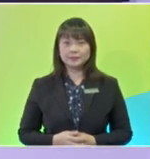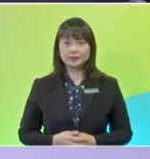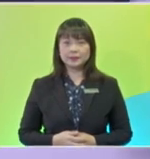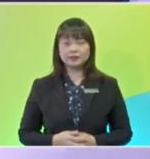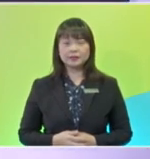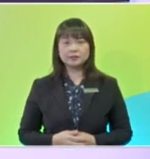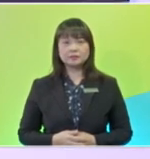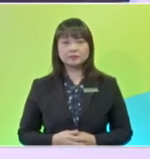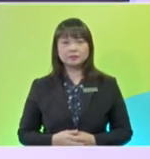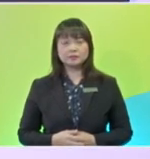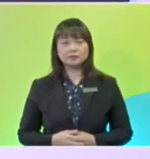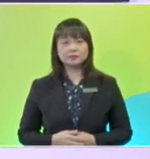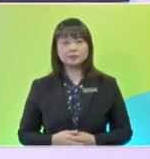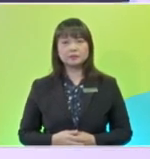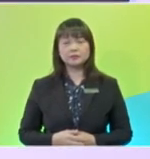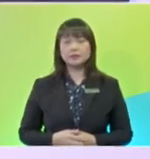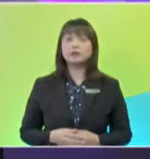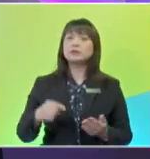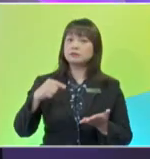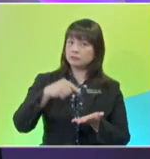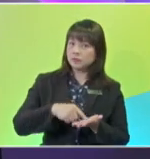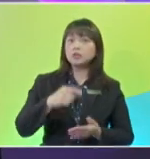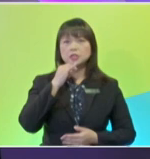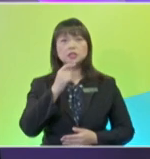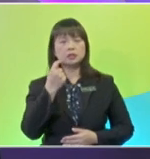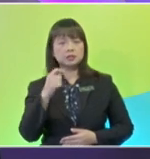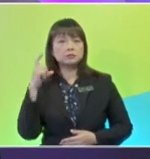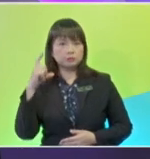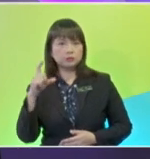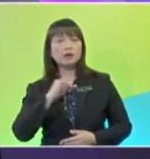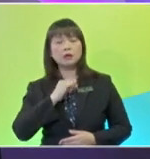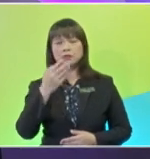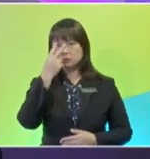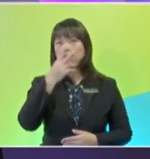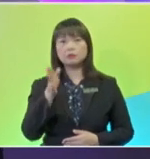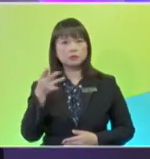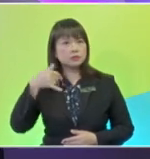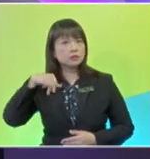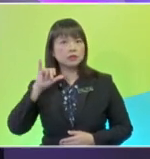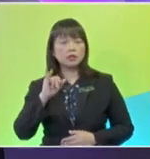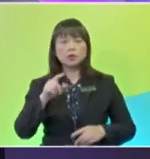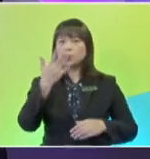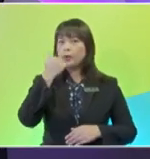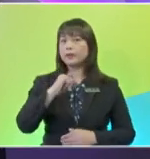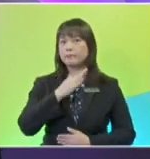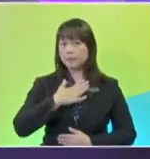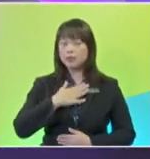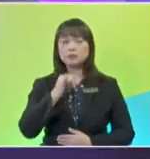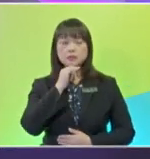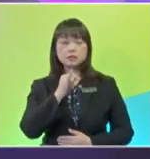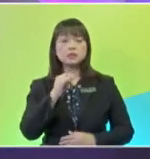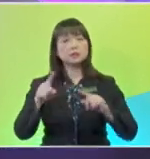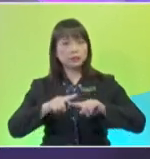Okay, this is the moon that I saw yesterday. But why does it look different from you? I think yours